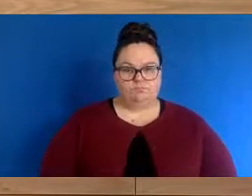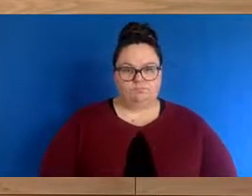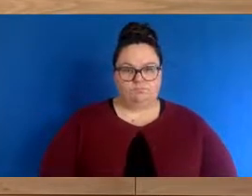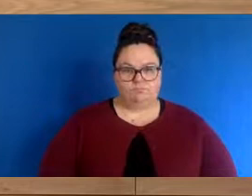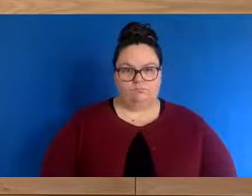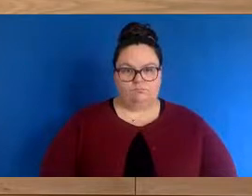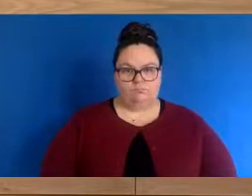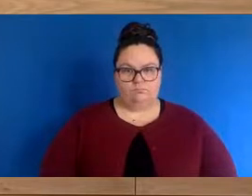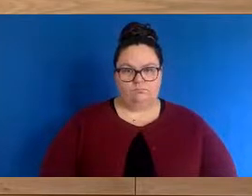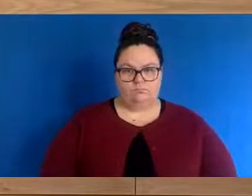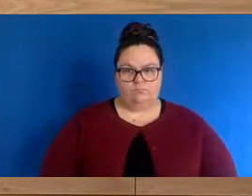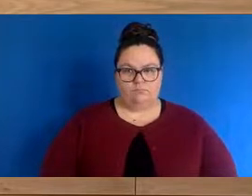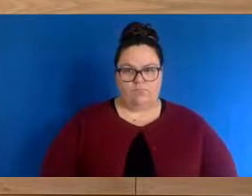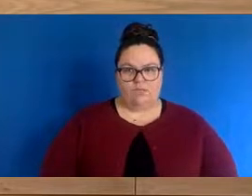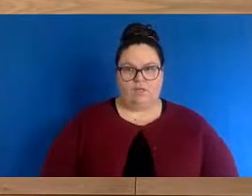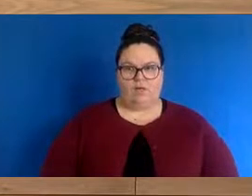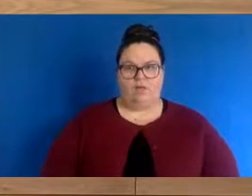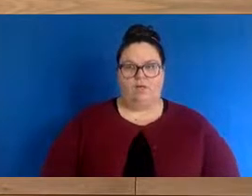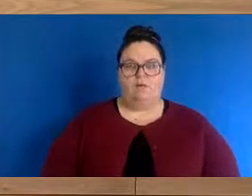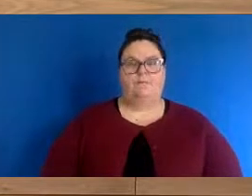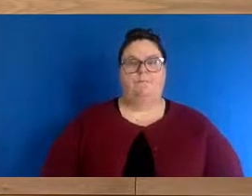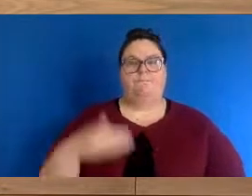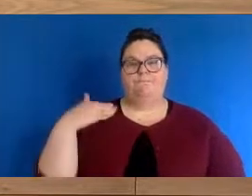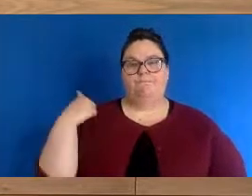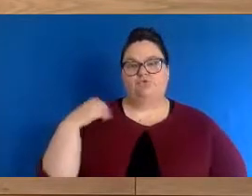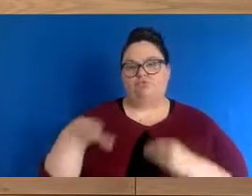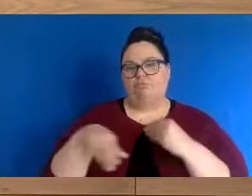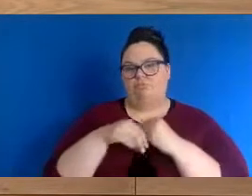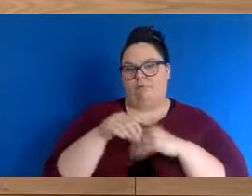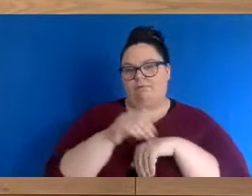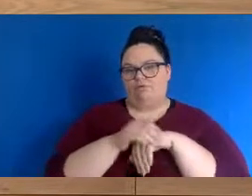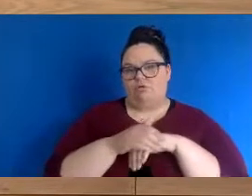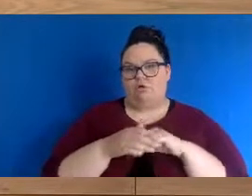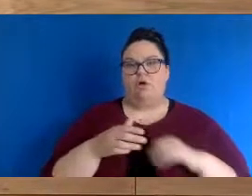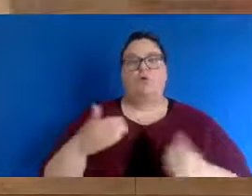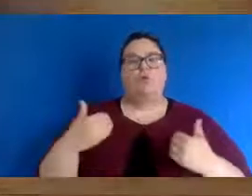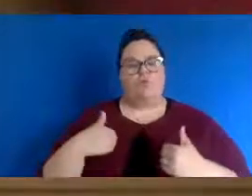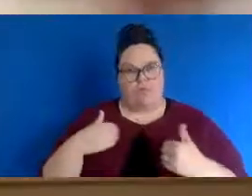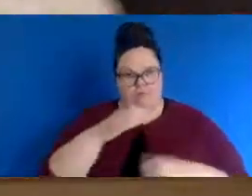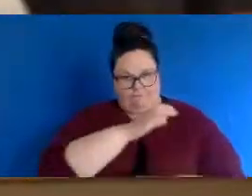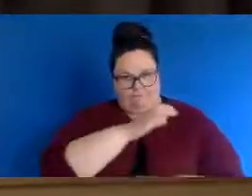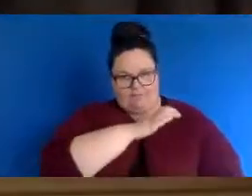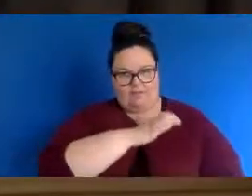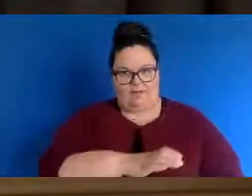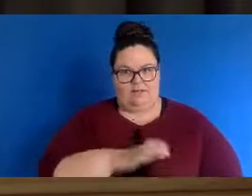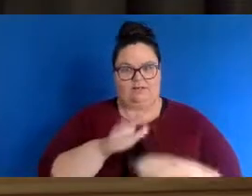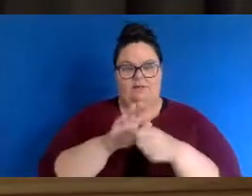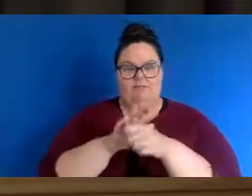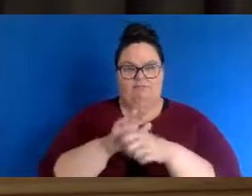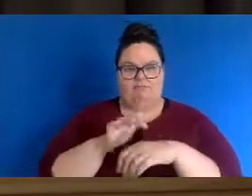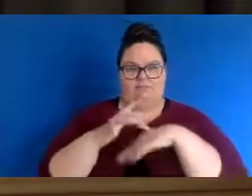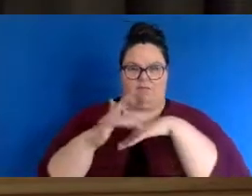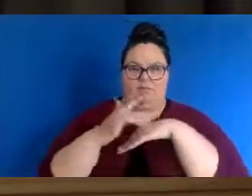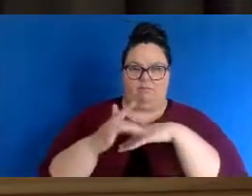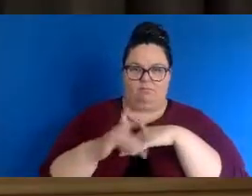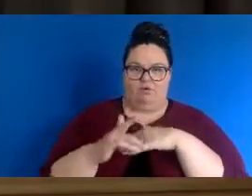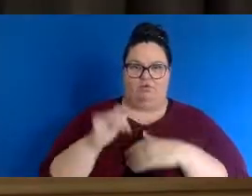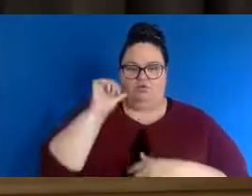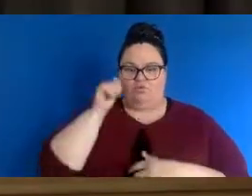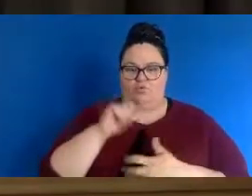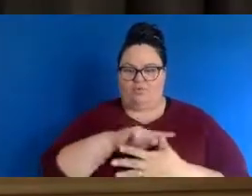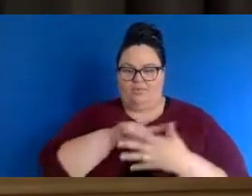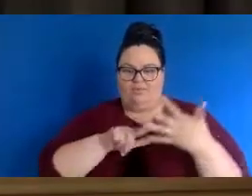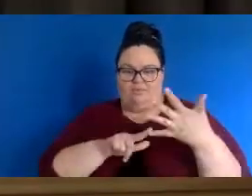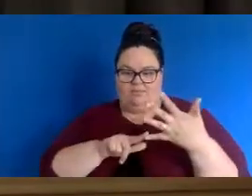Well, I'll just add that we certainly do have clinics happening tomorrow on Canada Day, certainly in Campbellton, Fredericton, Miramichi, St. John's,